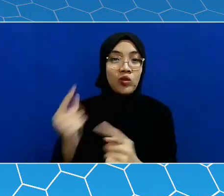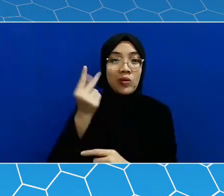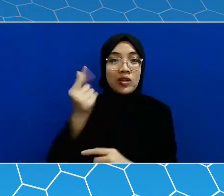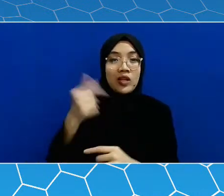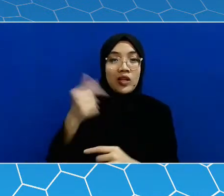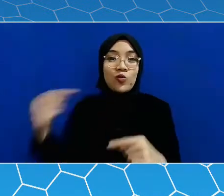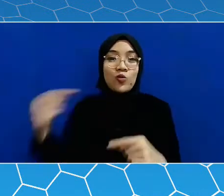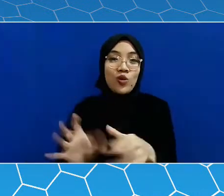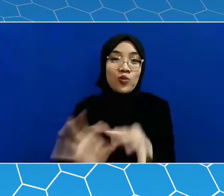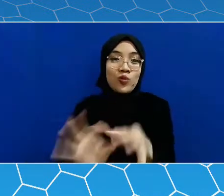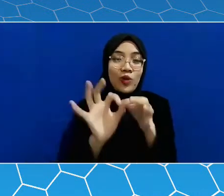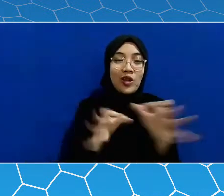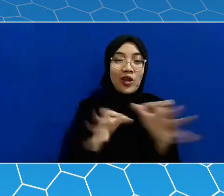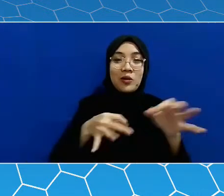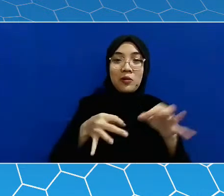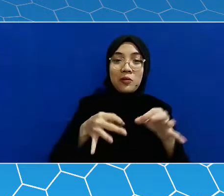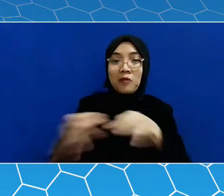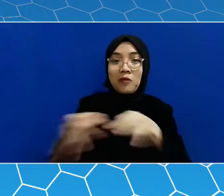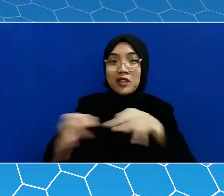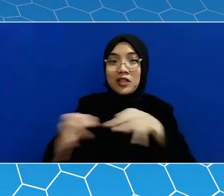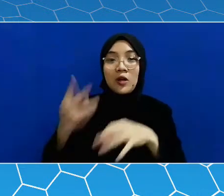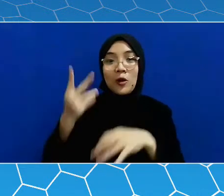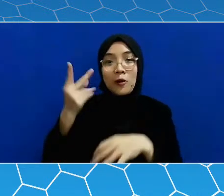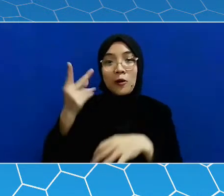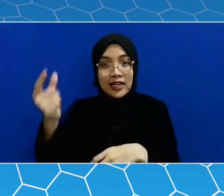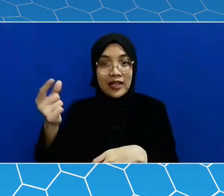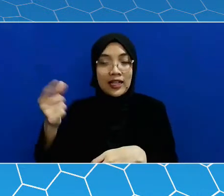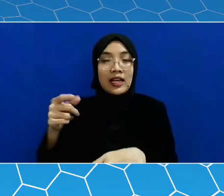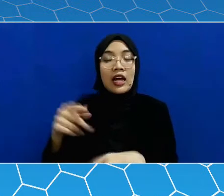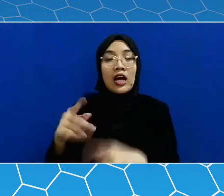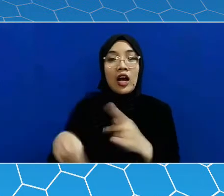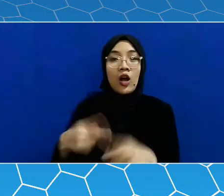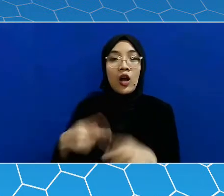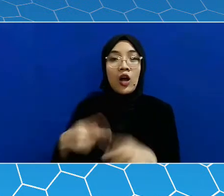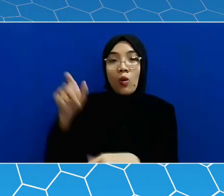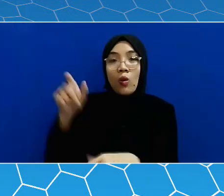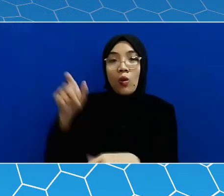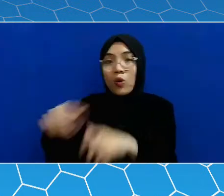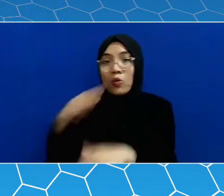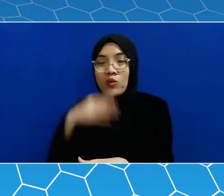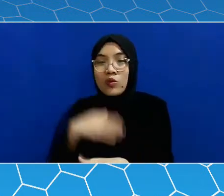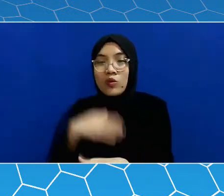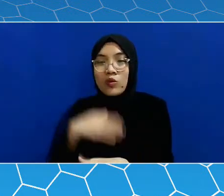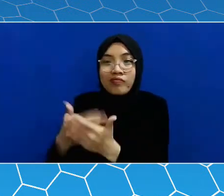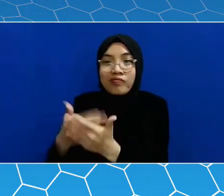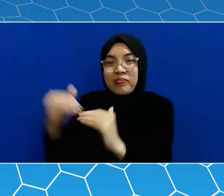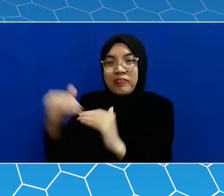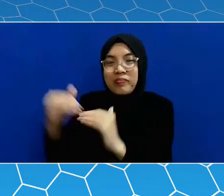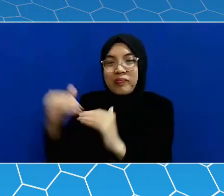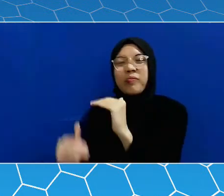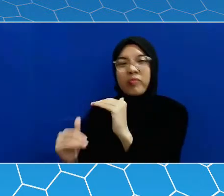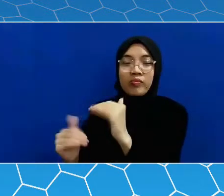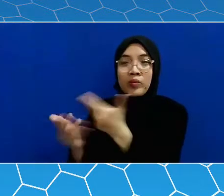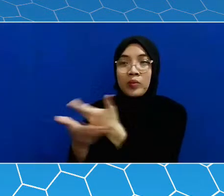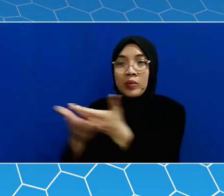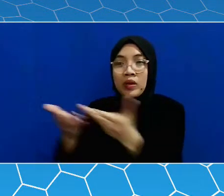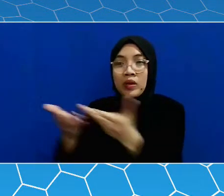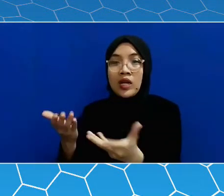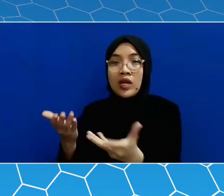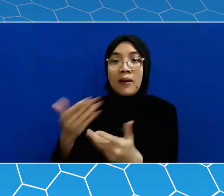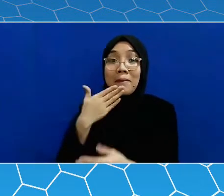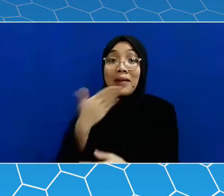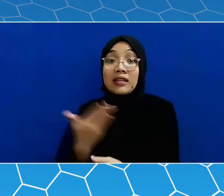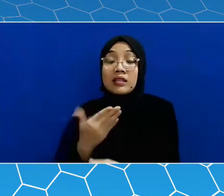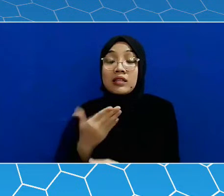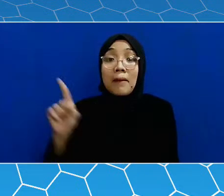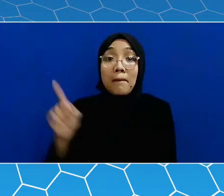the hospitals. Again, those with a lower income group will predominantly utilize the